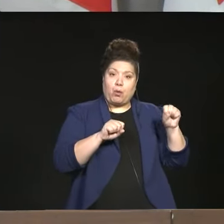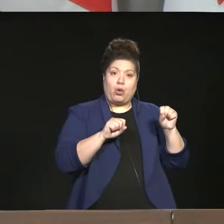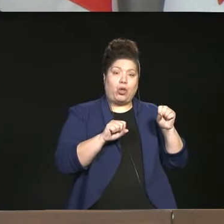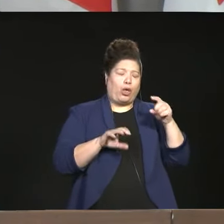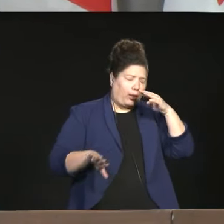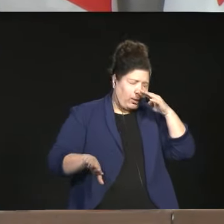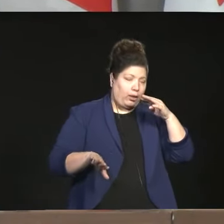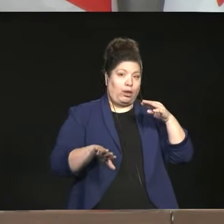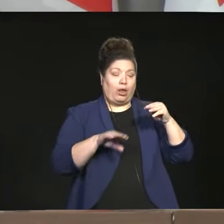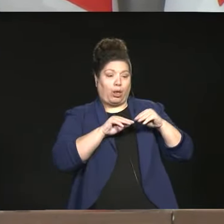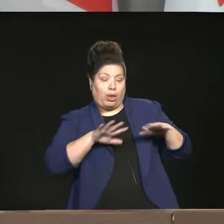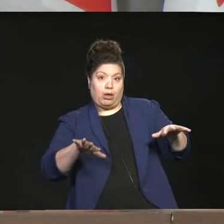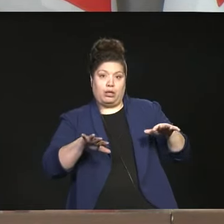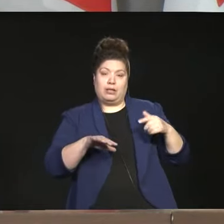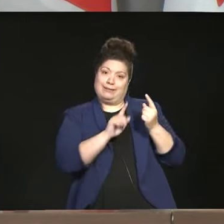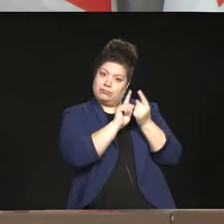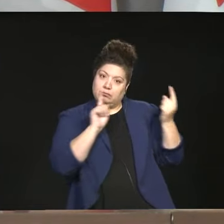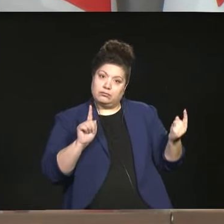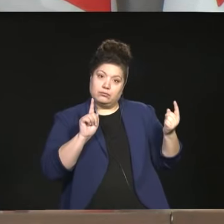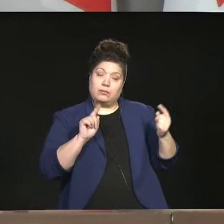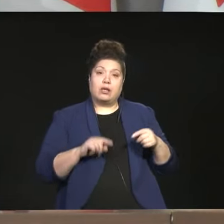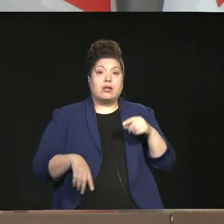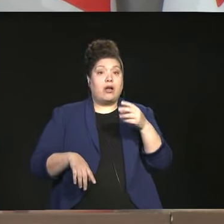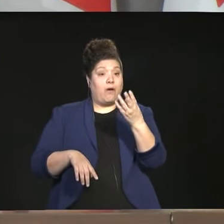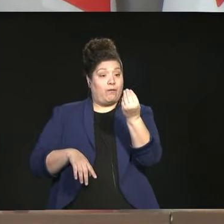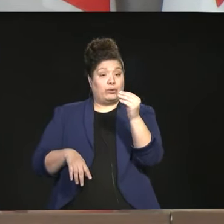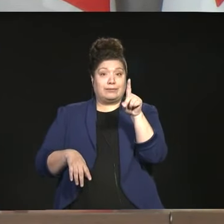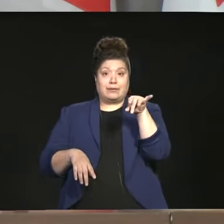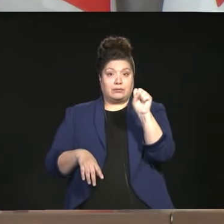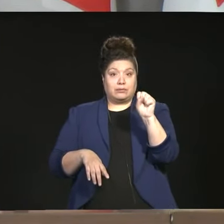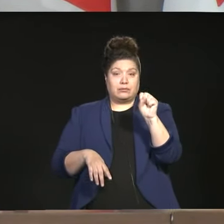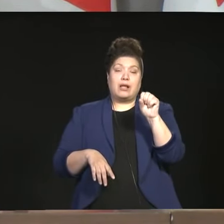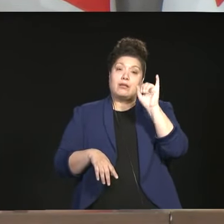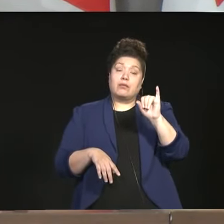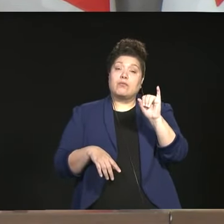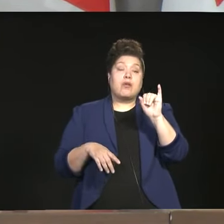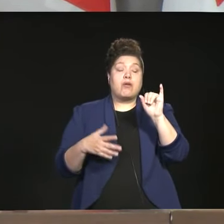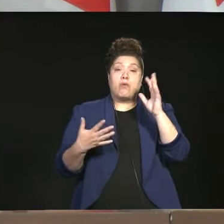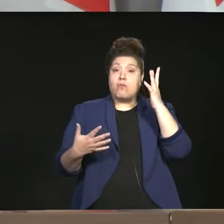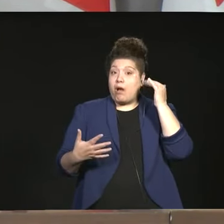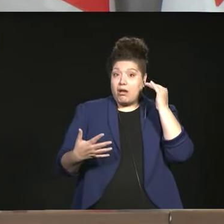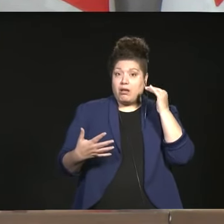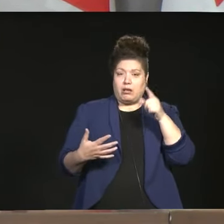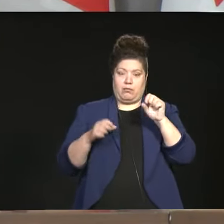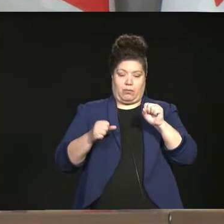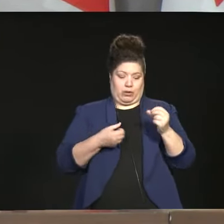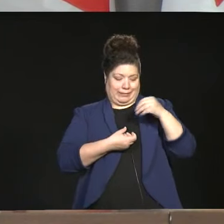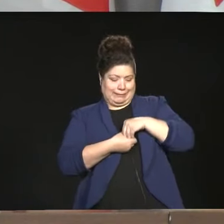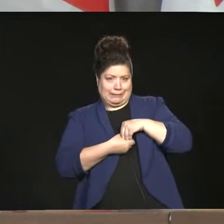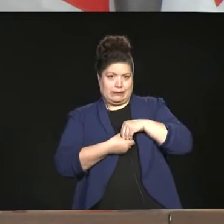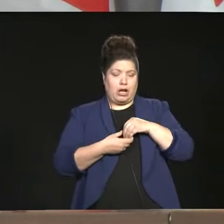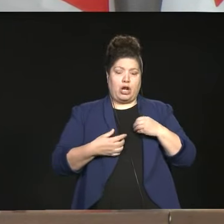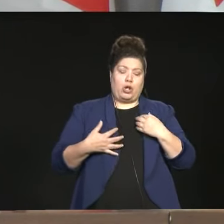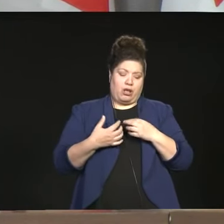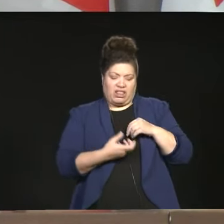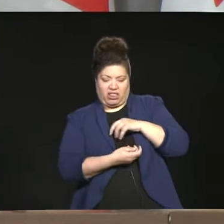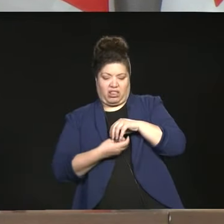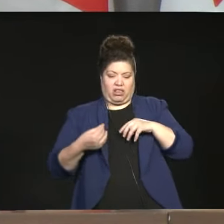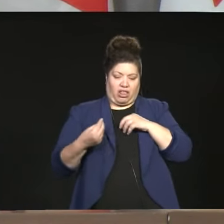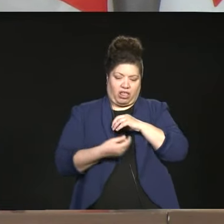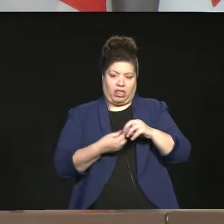being the outer limit for an incubation period. And so respecting those public health principles, the minister has also said